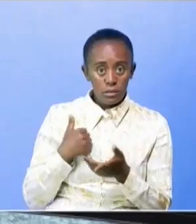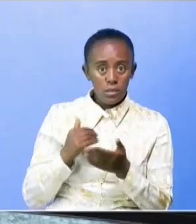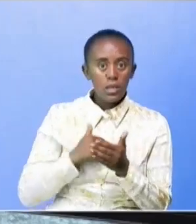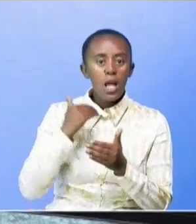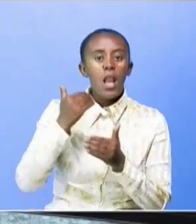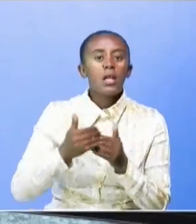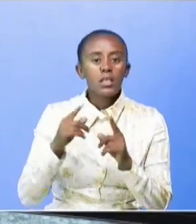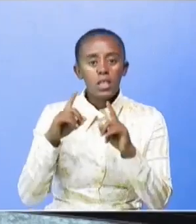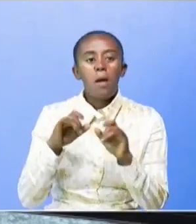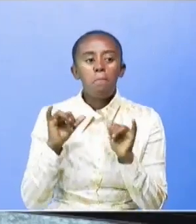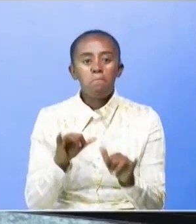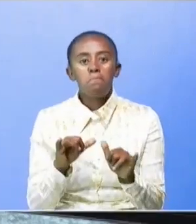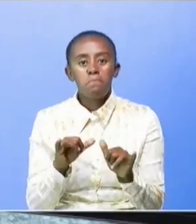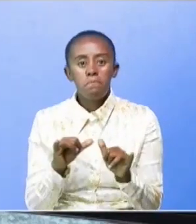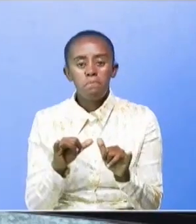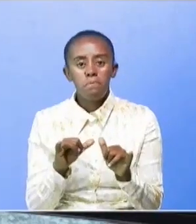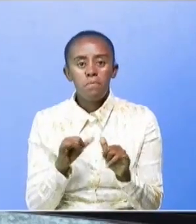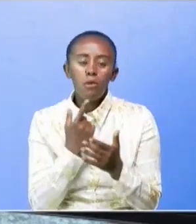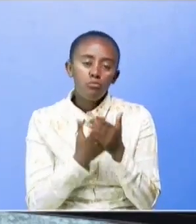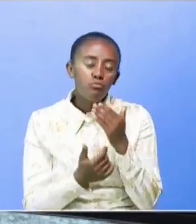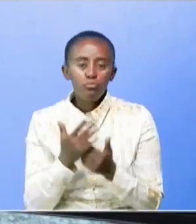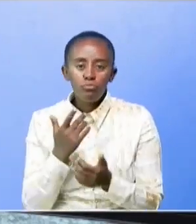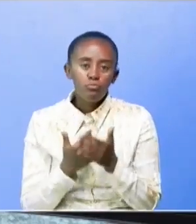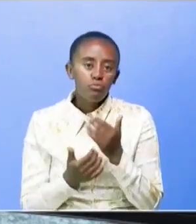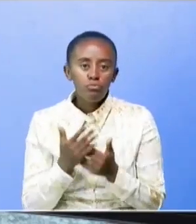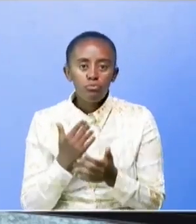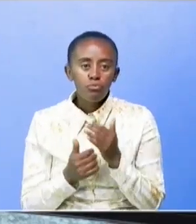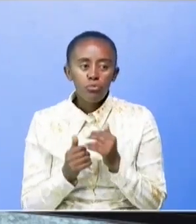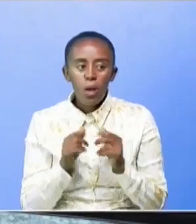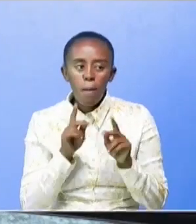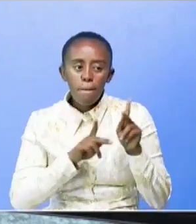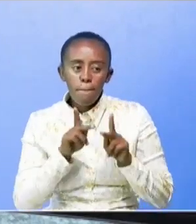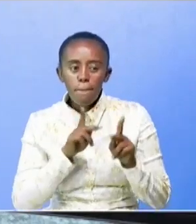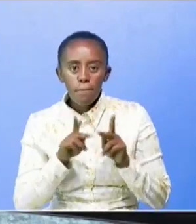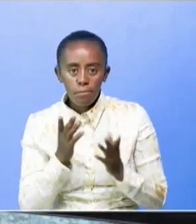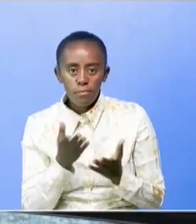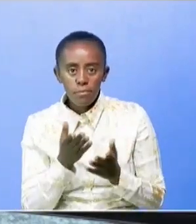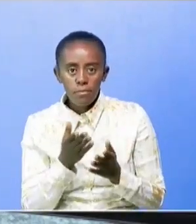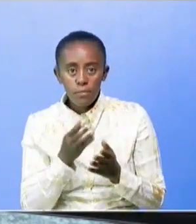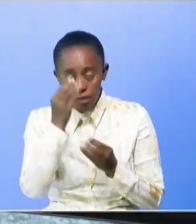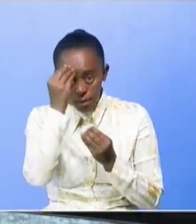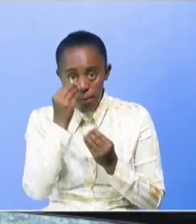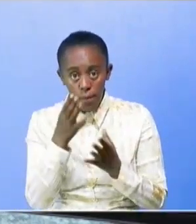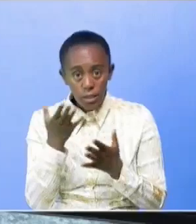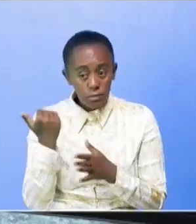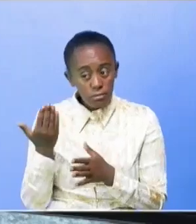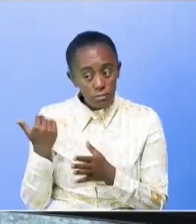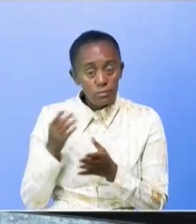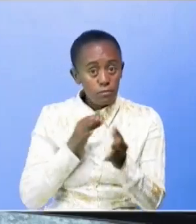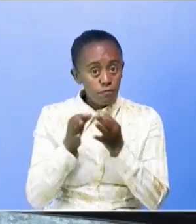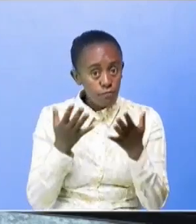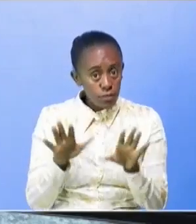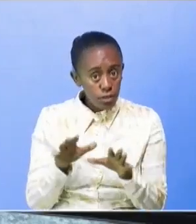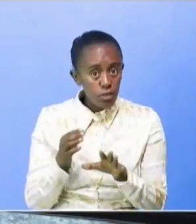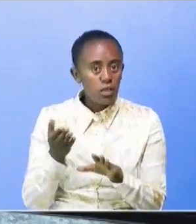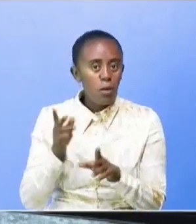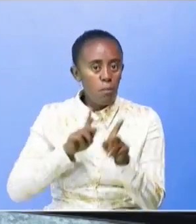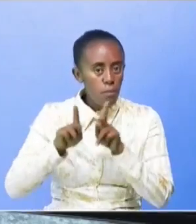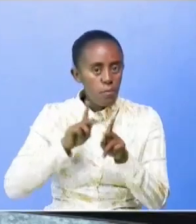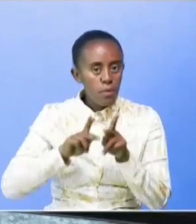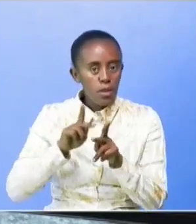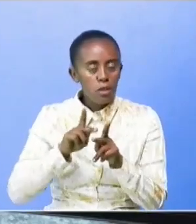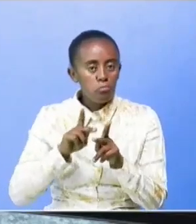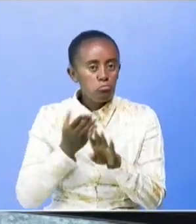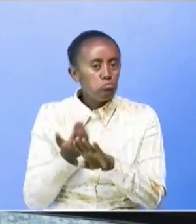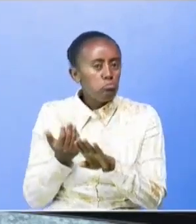next exam, I'm talking about the people I have mentioned earlier. So